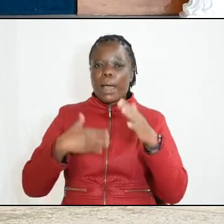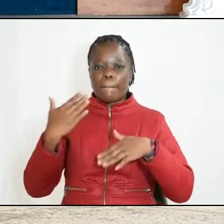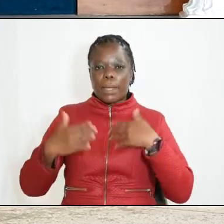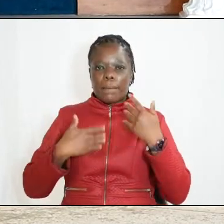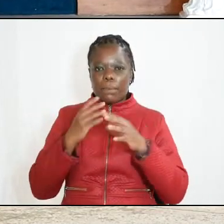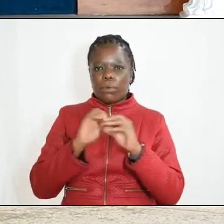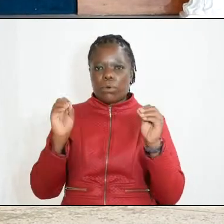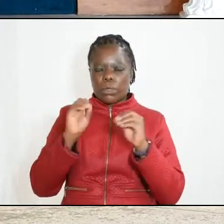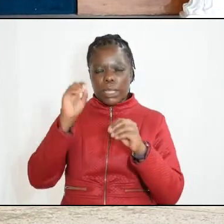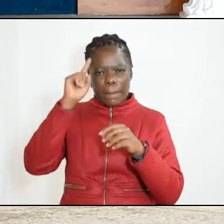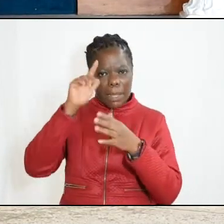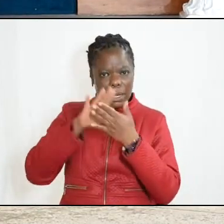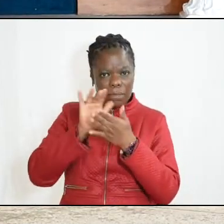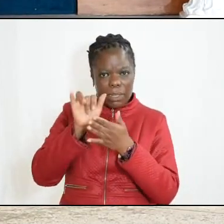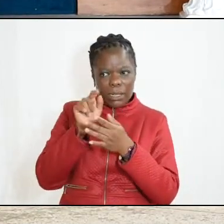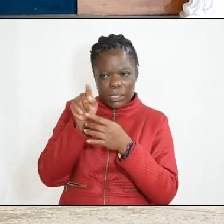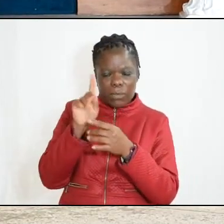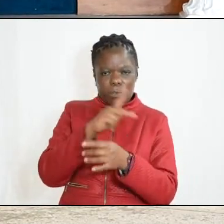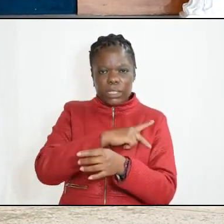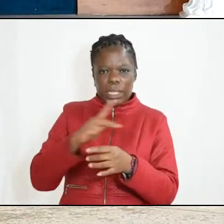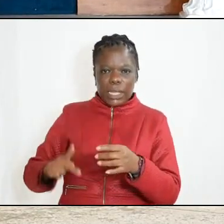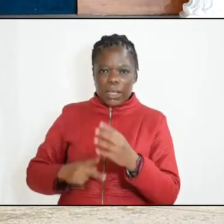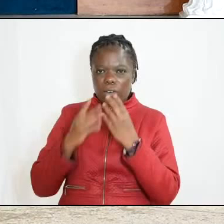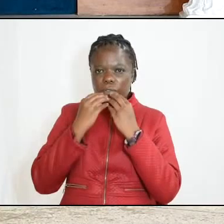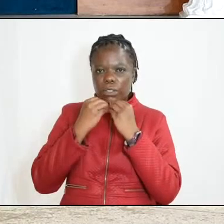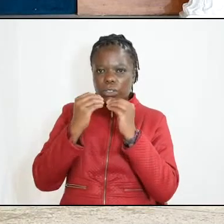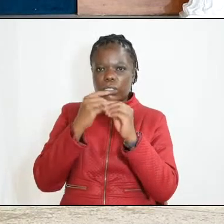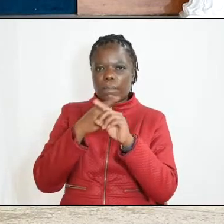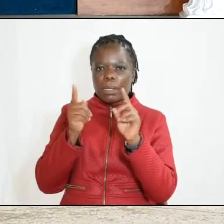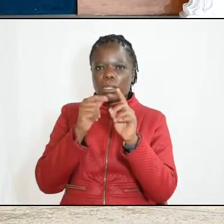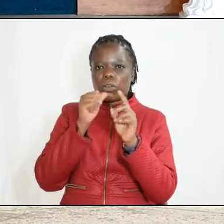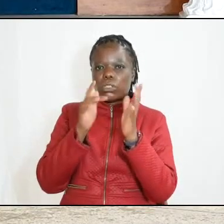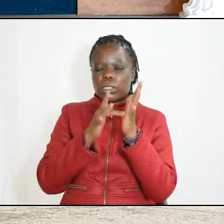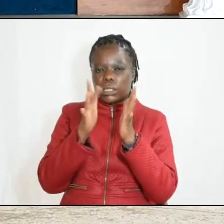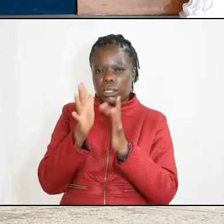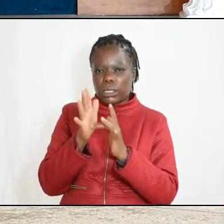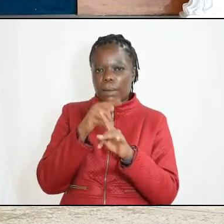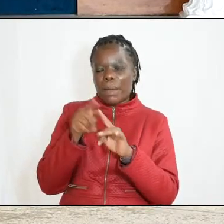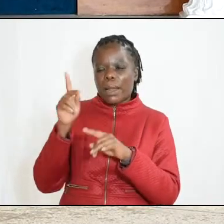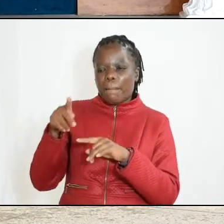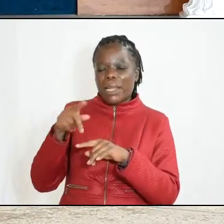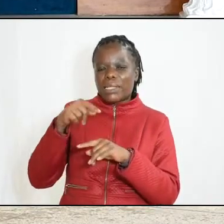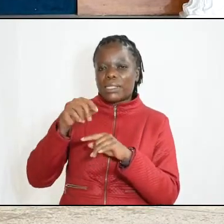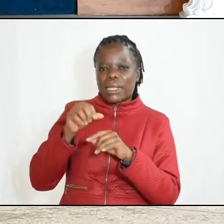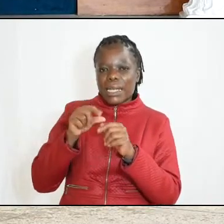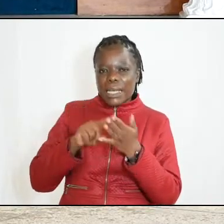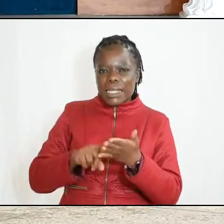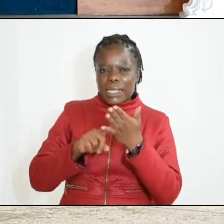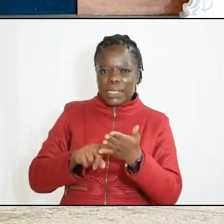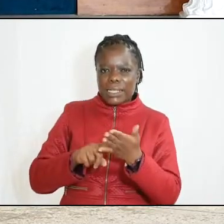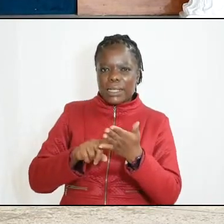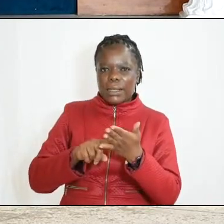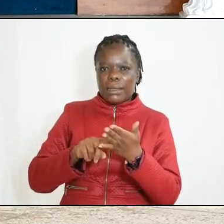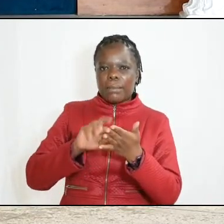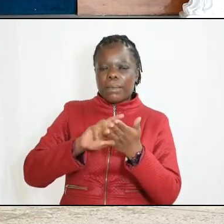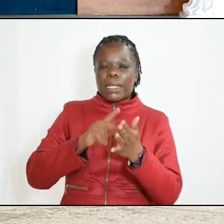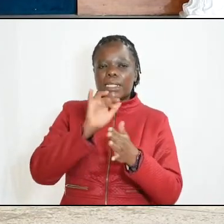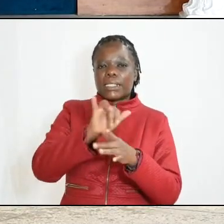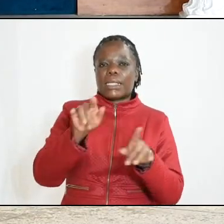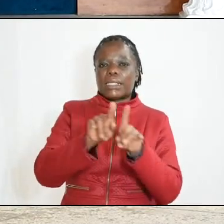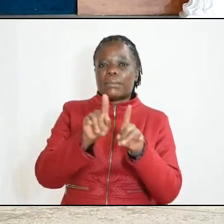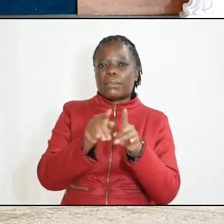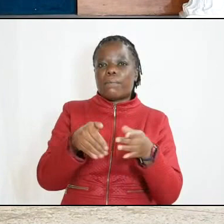this. He believed that he was the king of the Jews and not Jesus. But Pilate insisted that the inscription remain as it